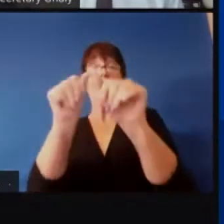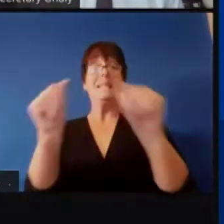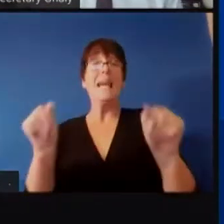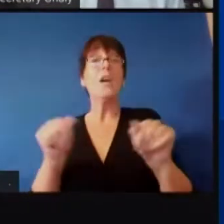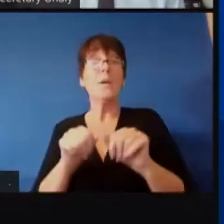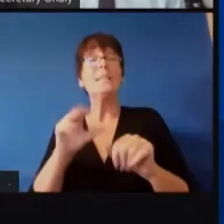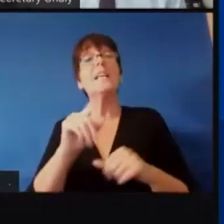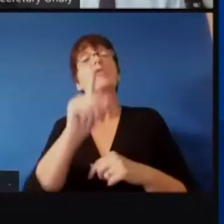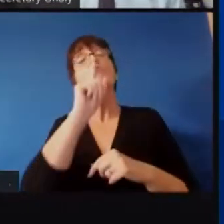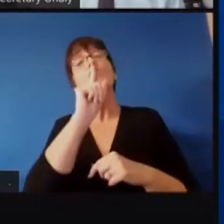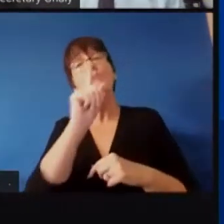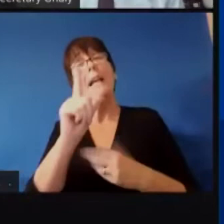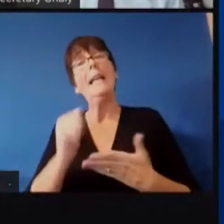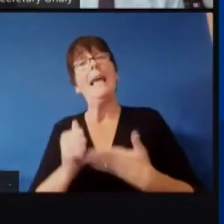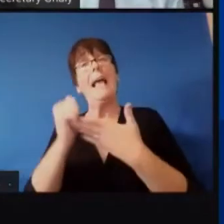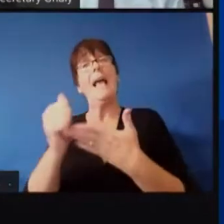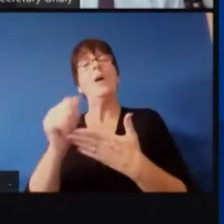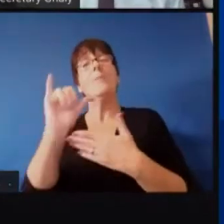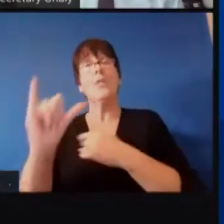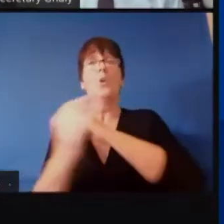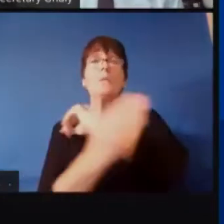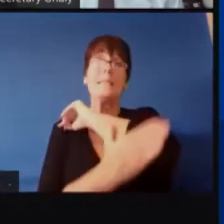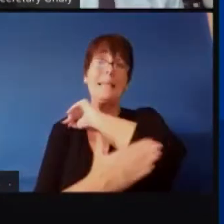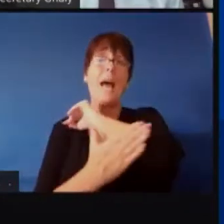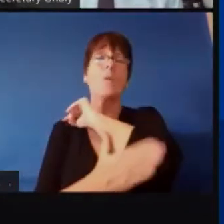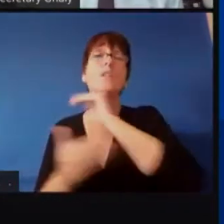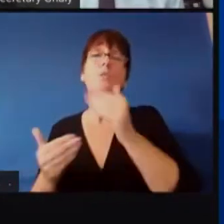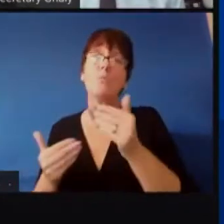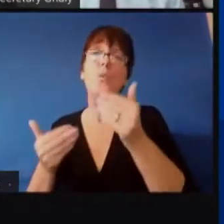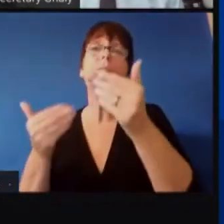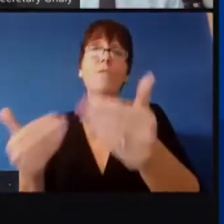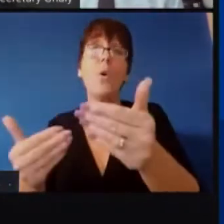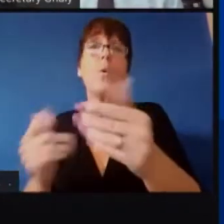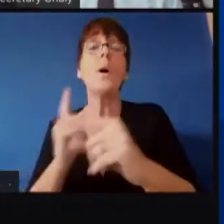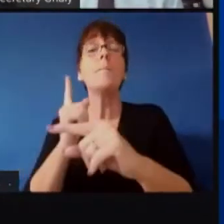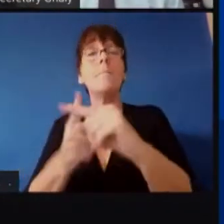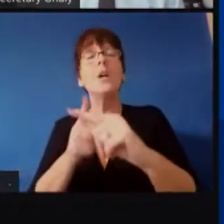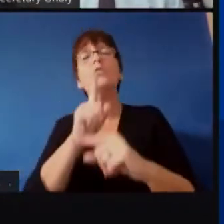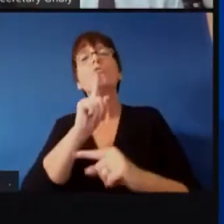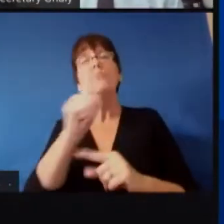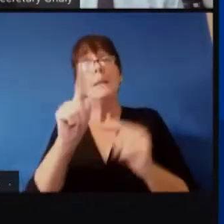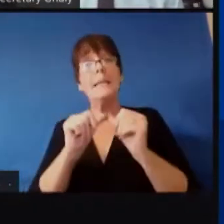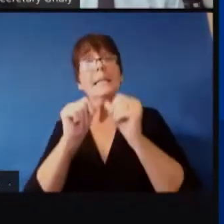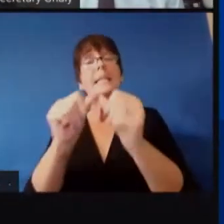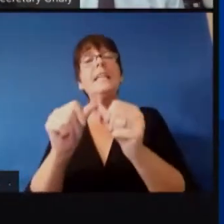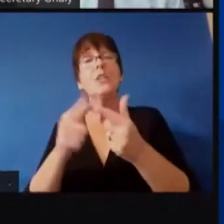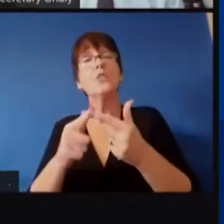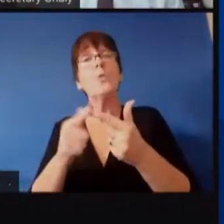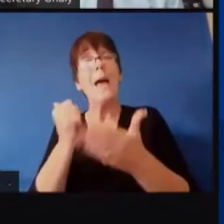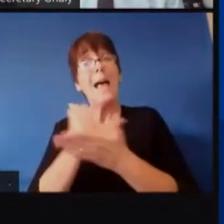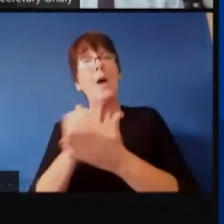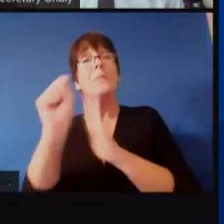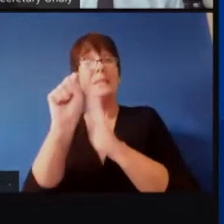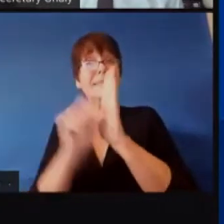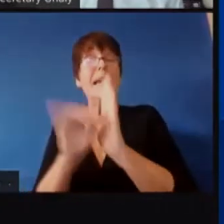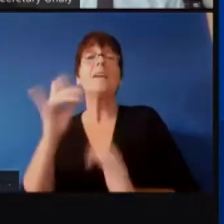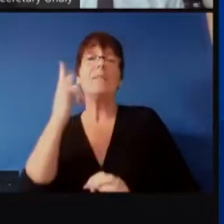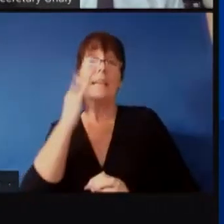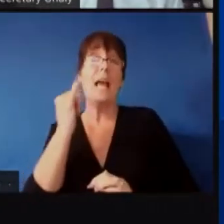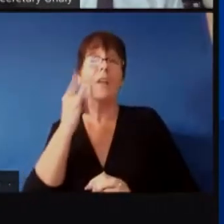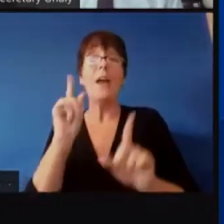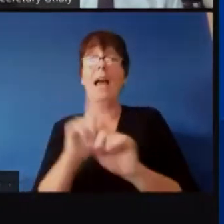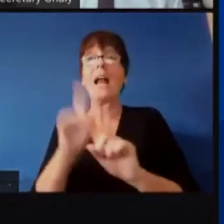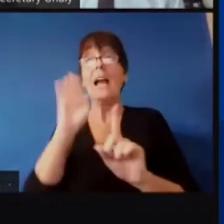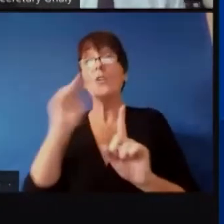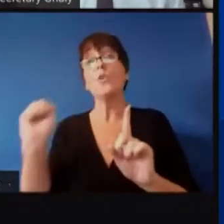really help those counties move forward, but also really continue to carry the state forward in the way I know all